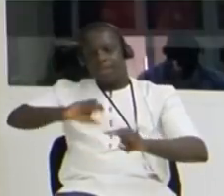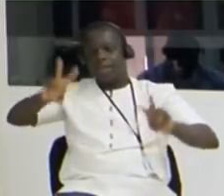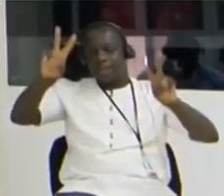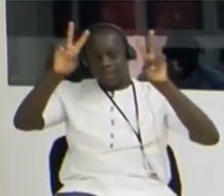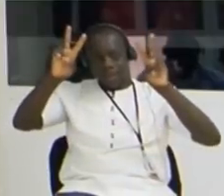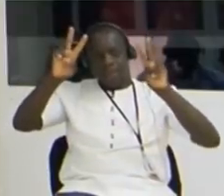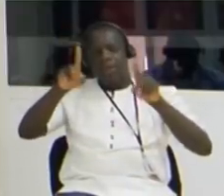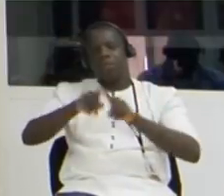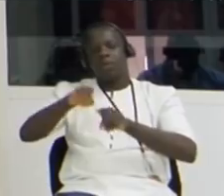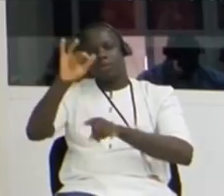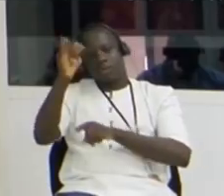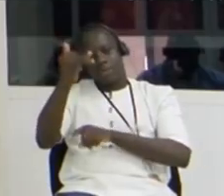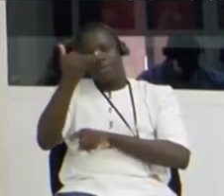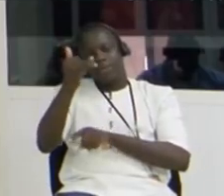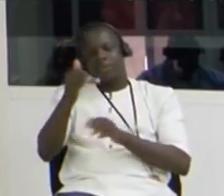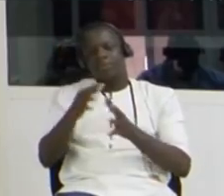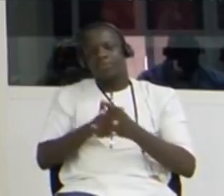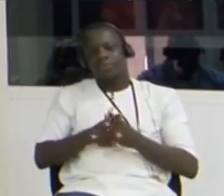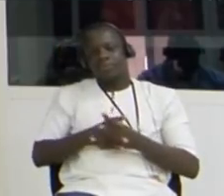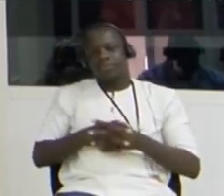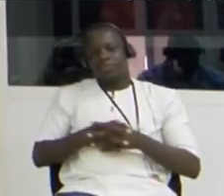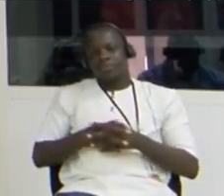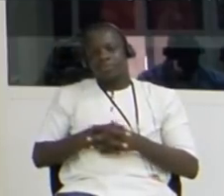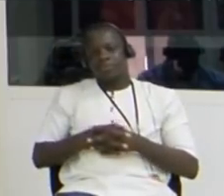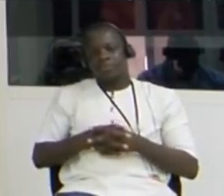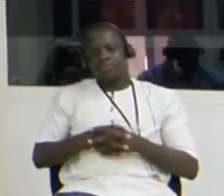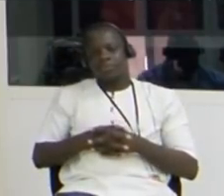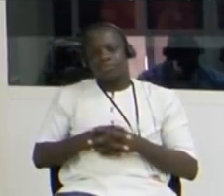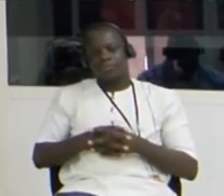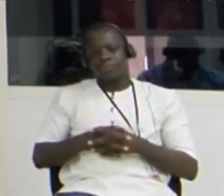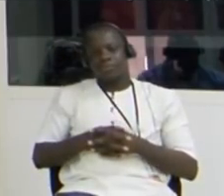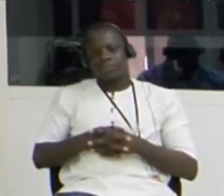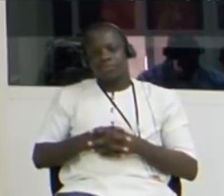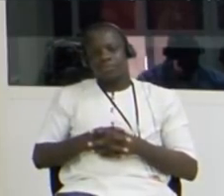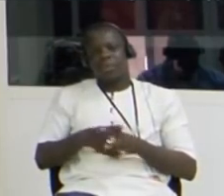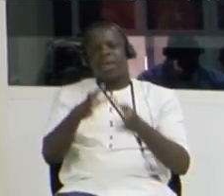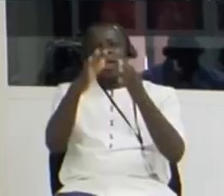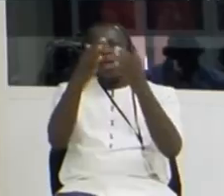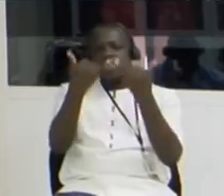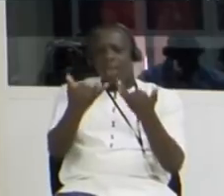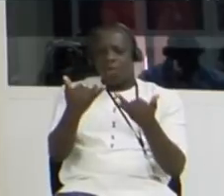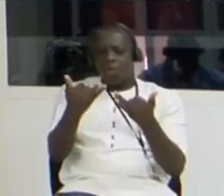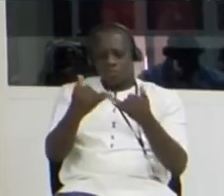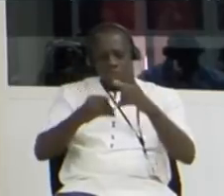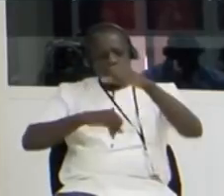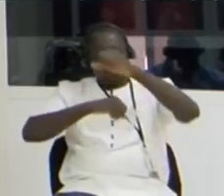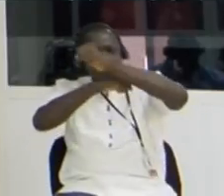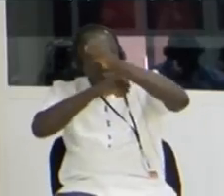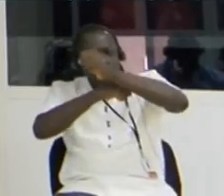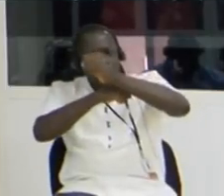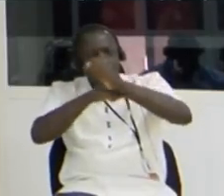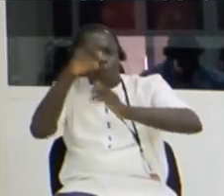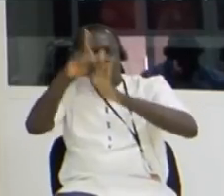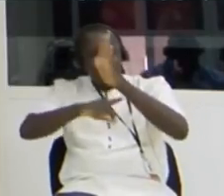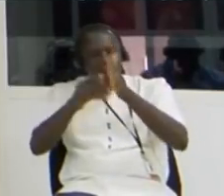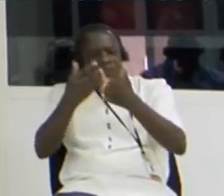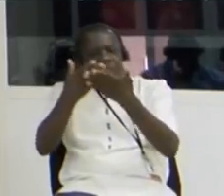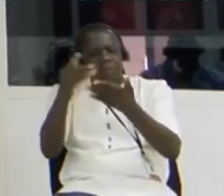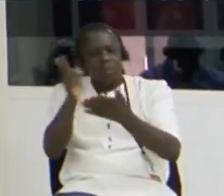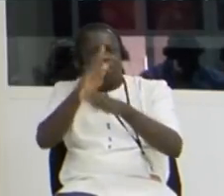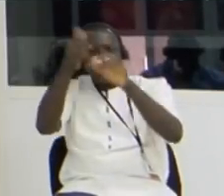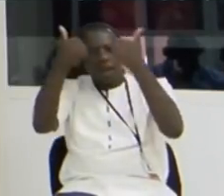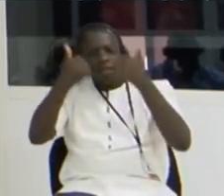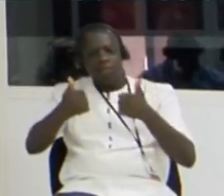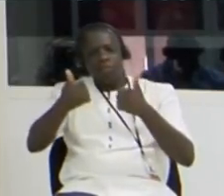What happened after the scholarship pageant was over? Okay, normally what is done